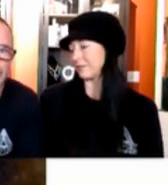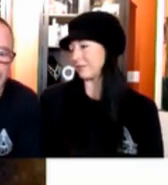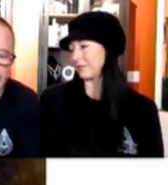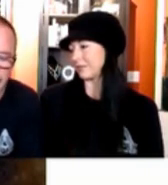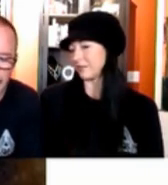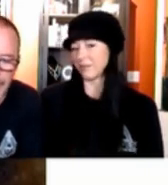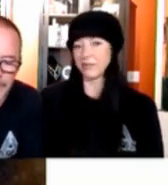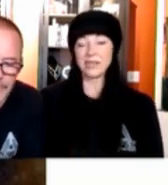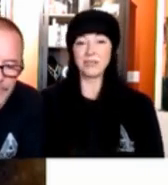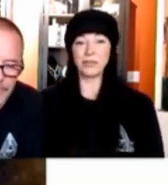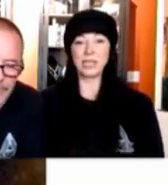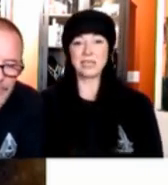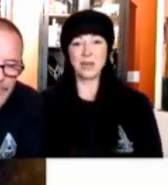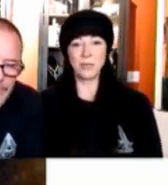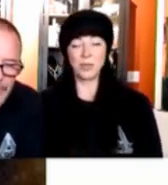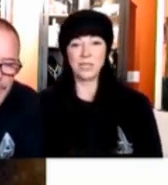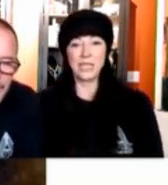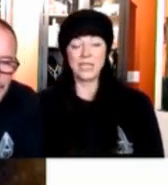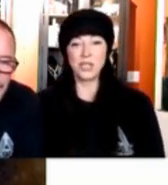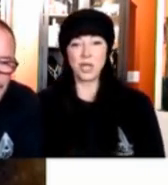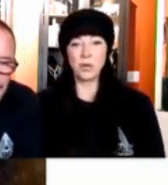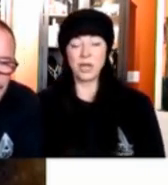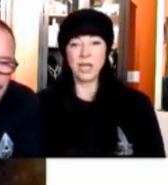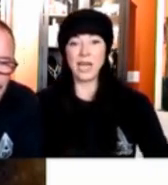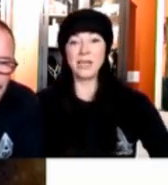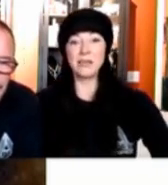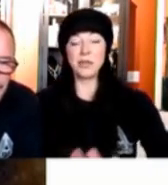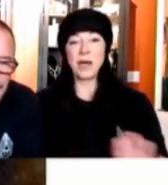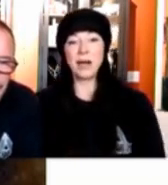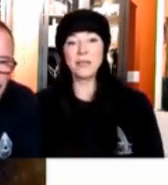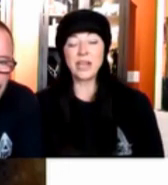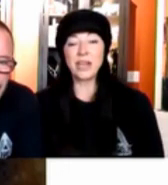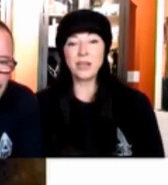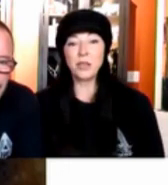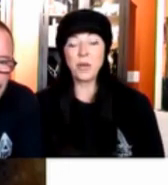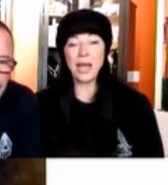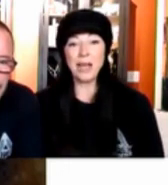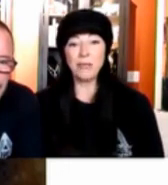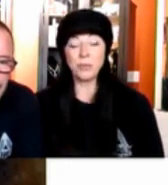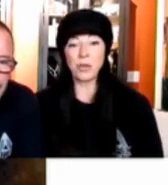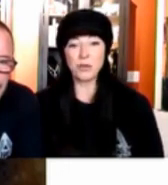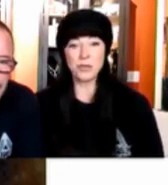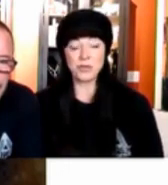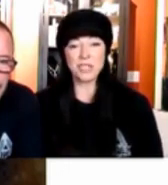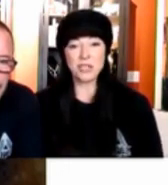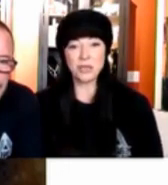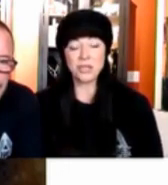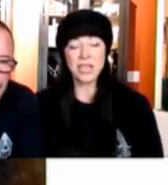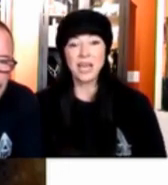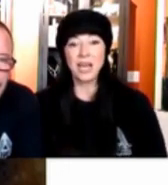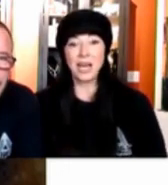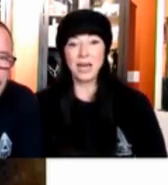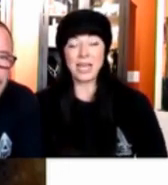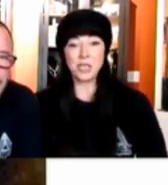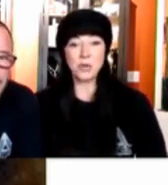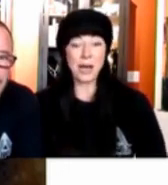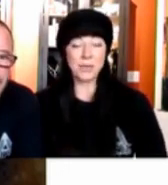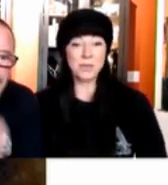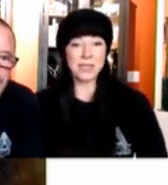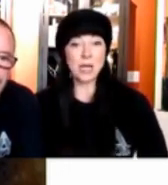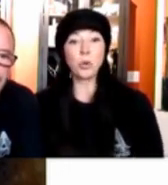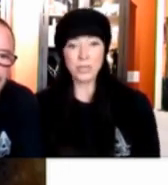a family. So, for example, you know, any of you out there who have brothers or sisters, and